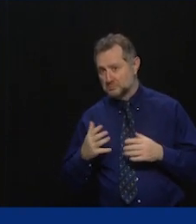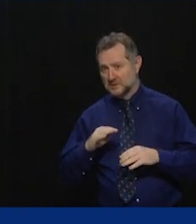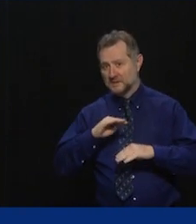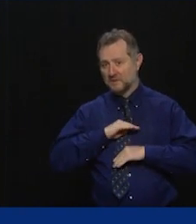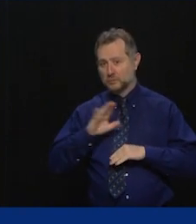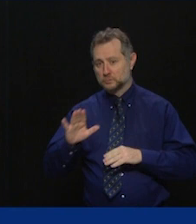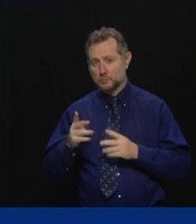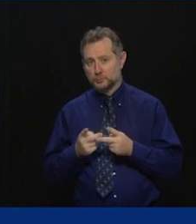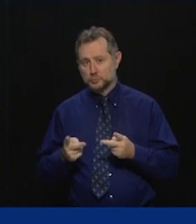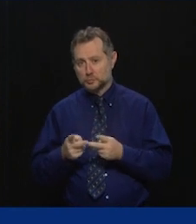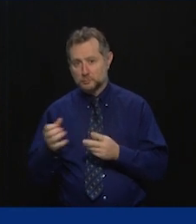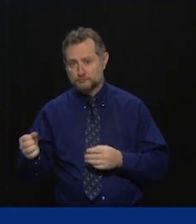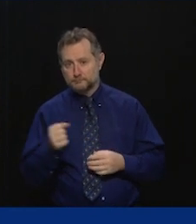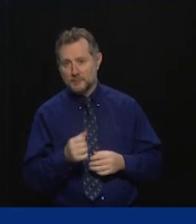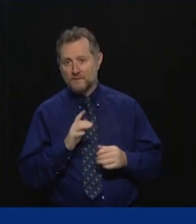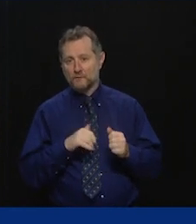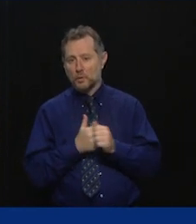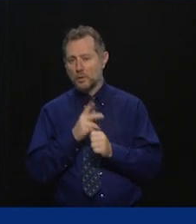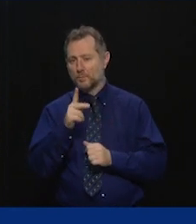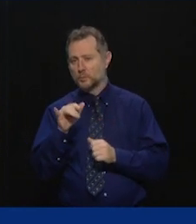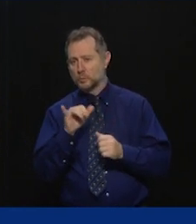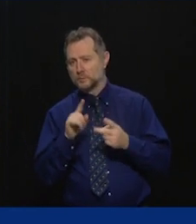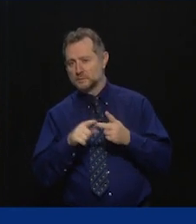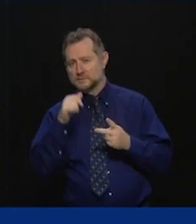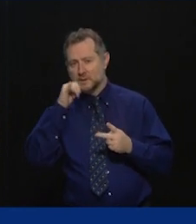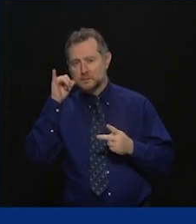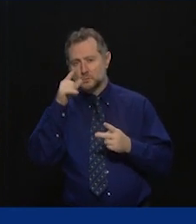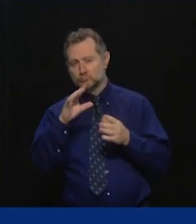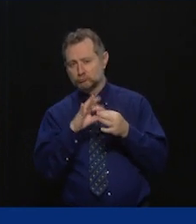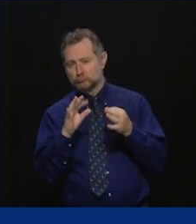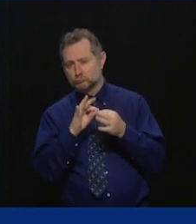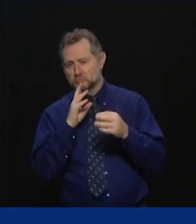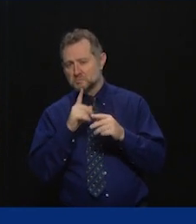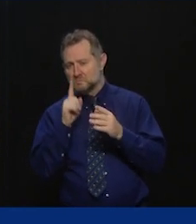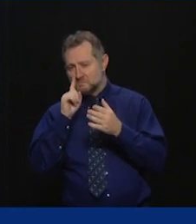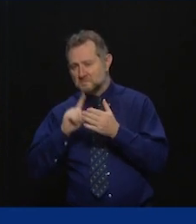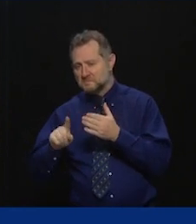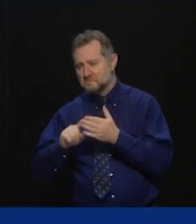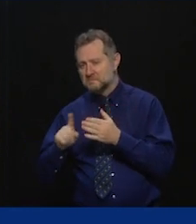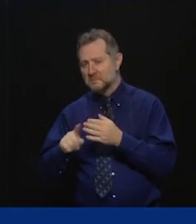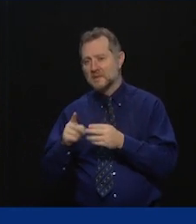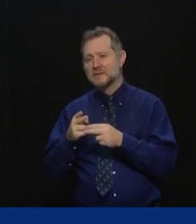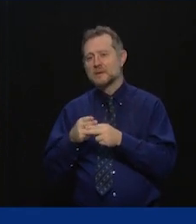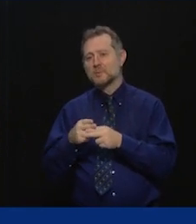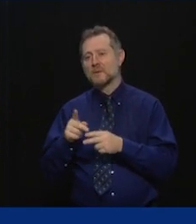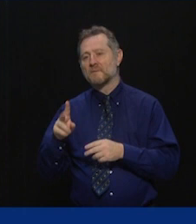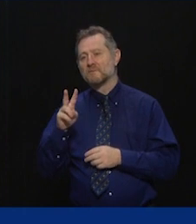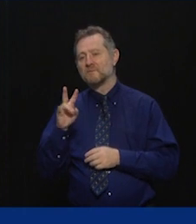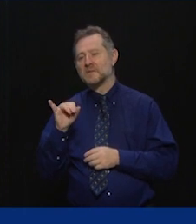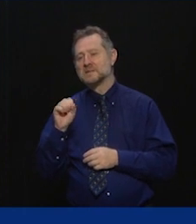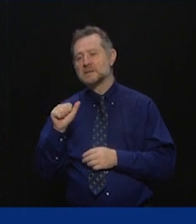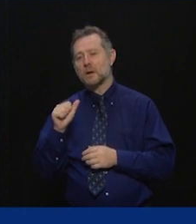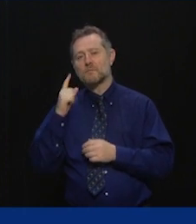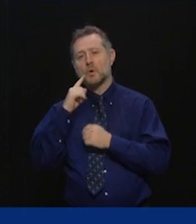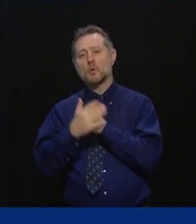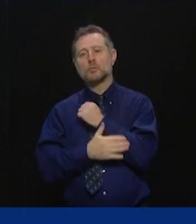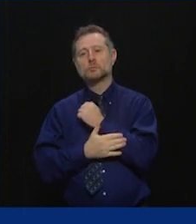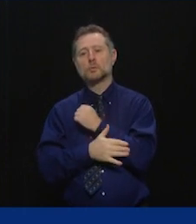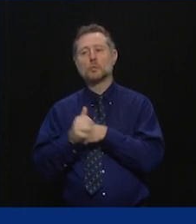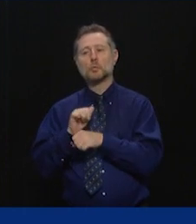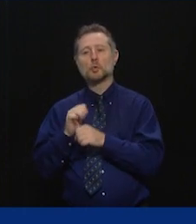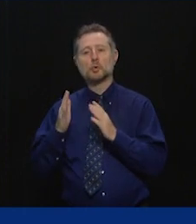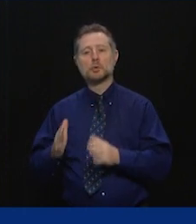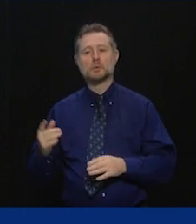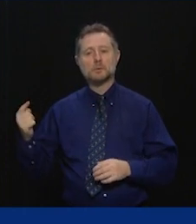follow-up, you said yesterday that you were looking into temporary visas for foreign workers to fill these